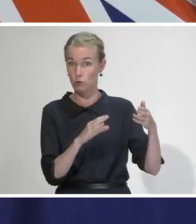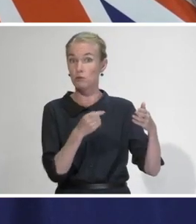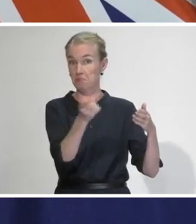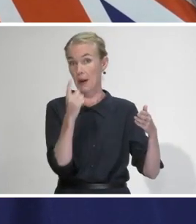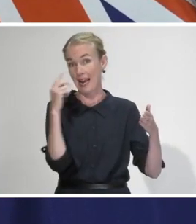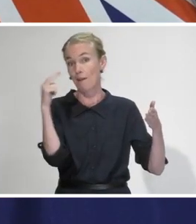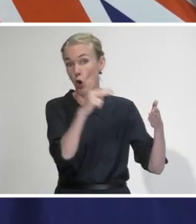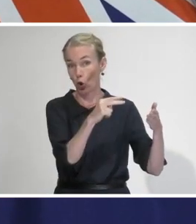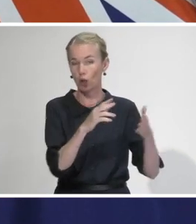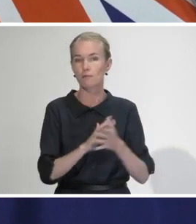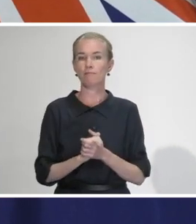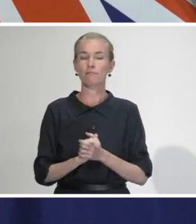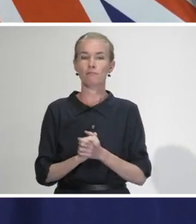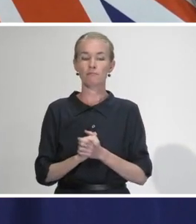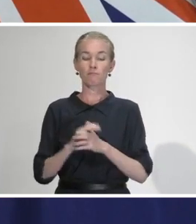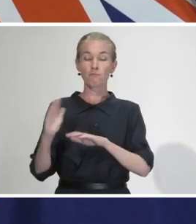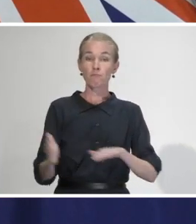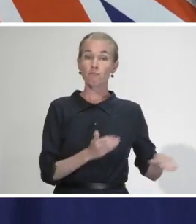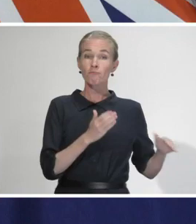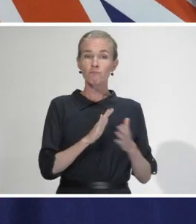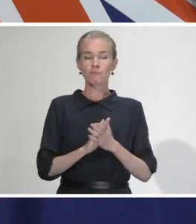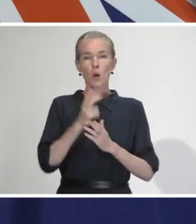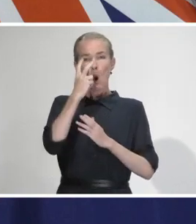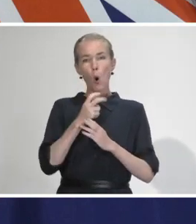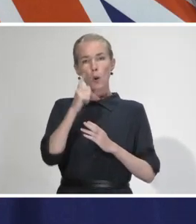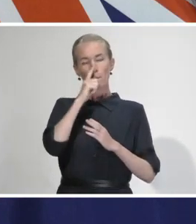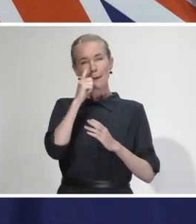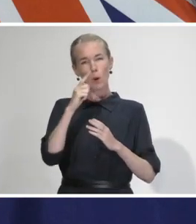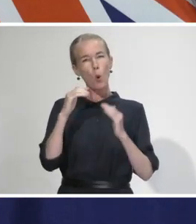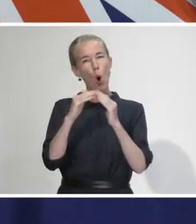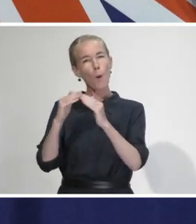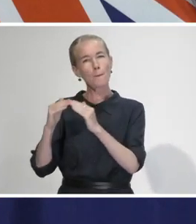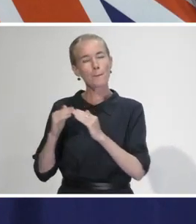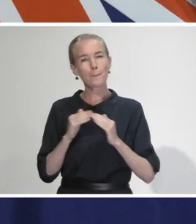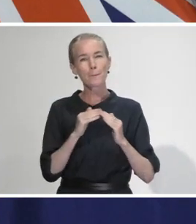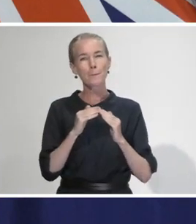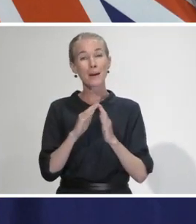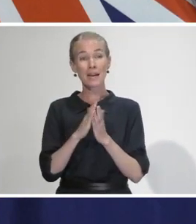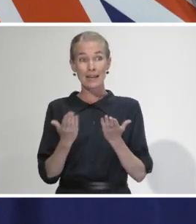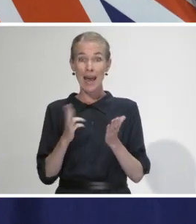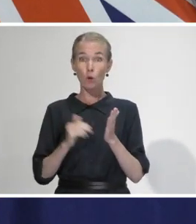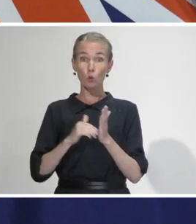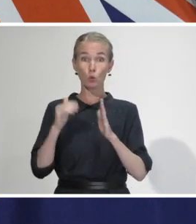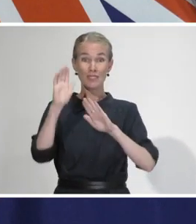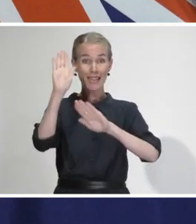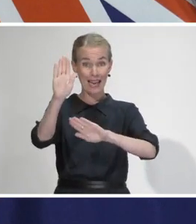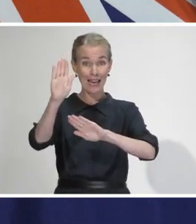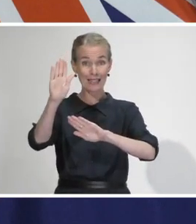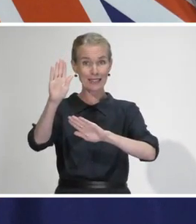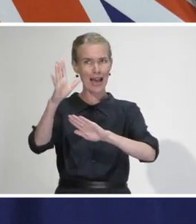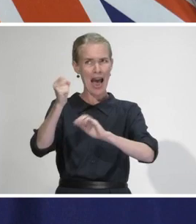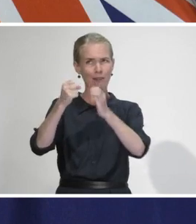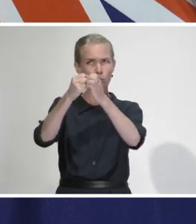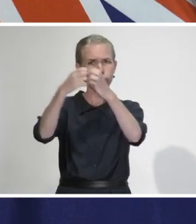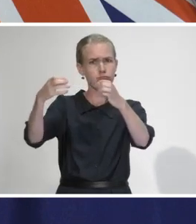Just want to comment on aged residential care as a key setting. We currently have 3 significant COVID-19 clusters